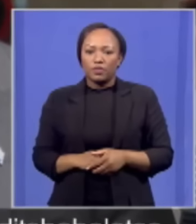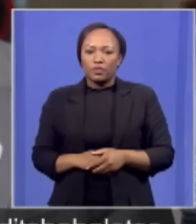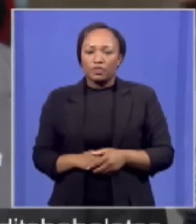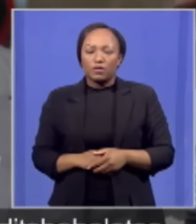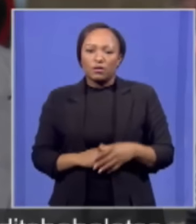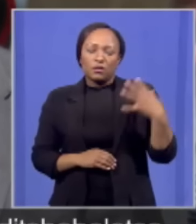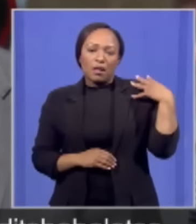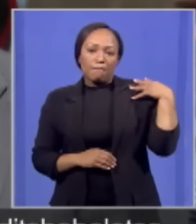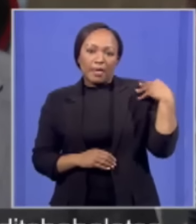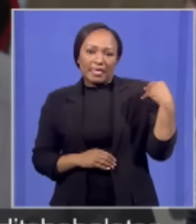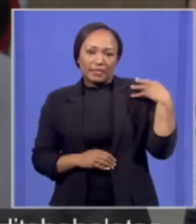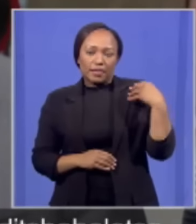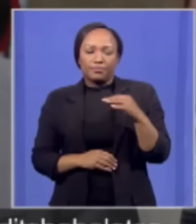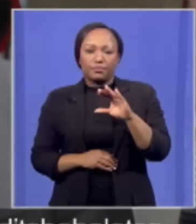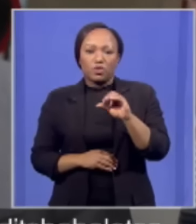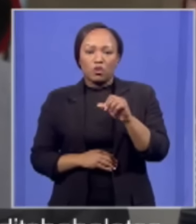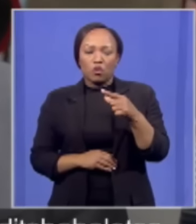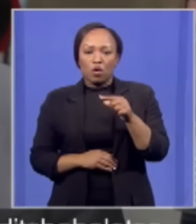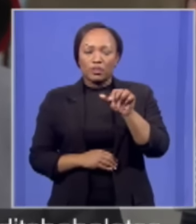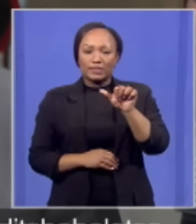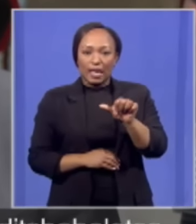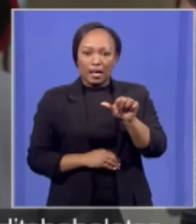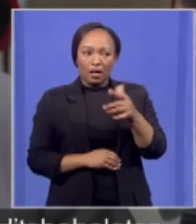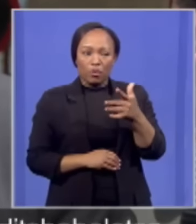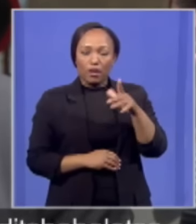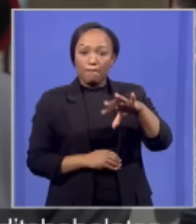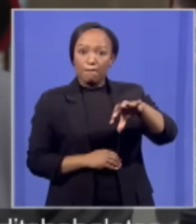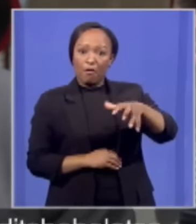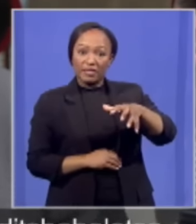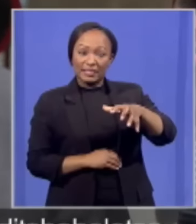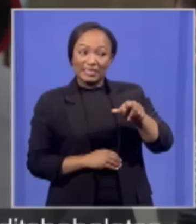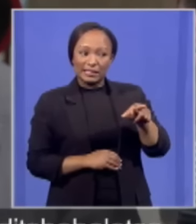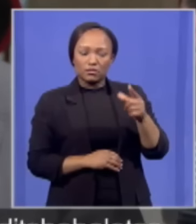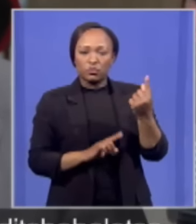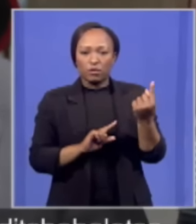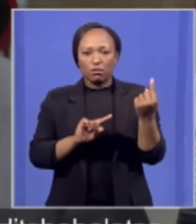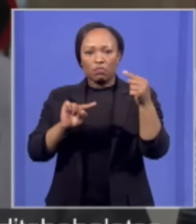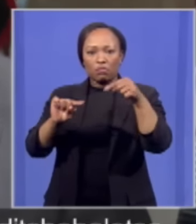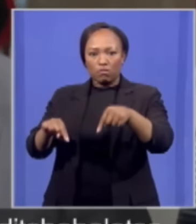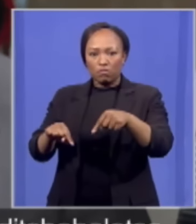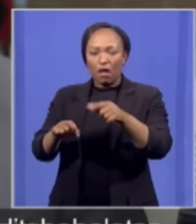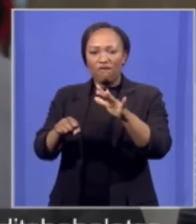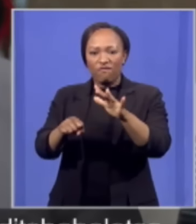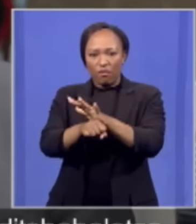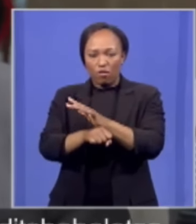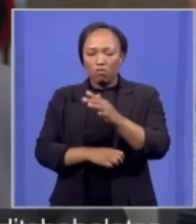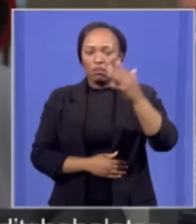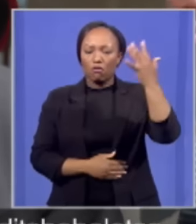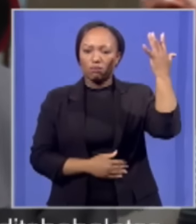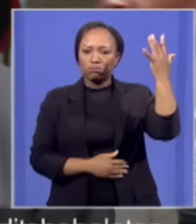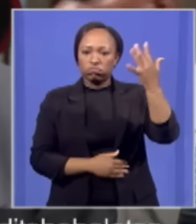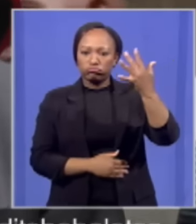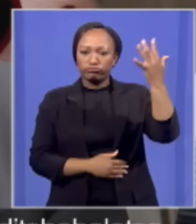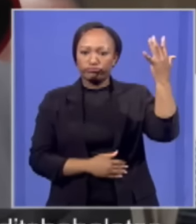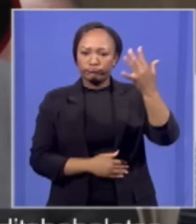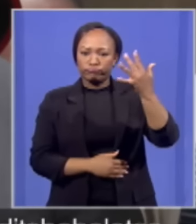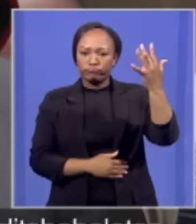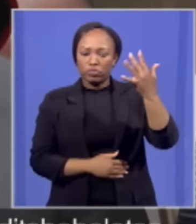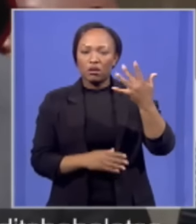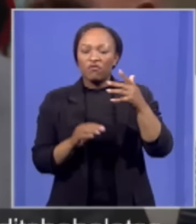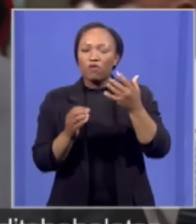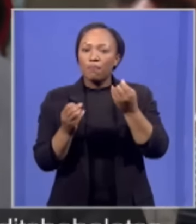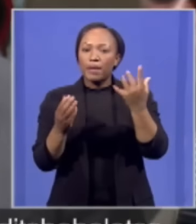in the province is going to come for a full presentation that talks to a lot